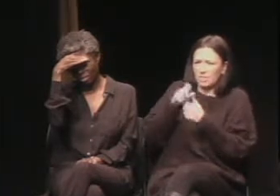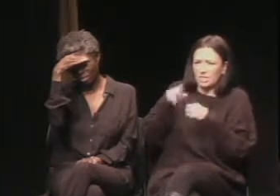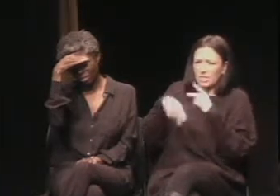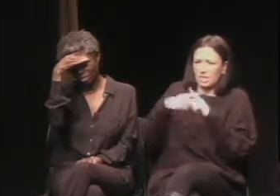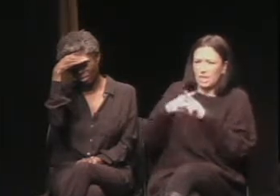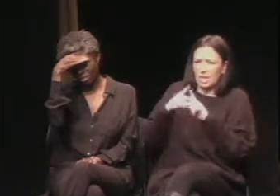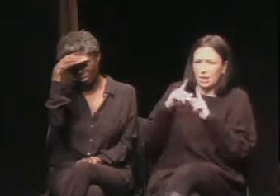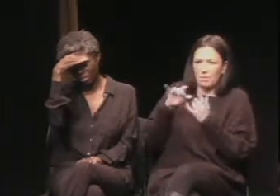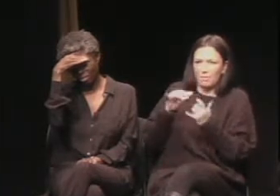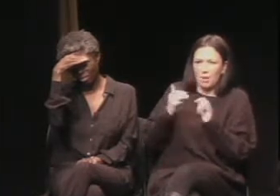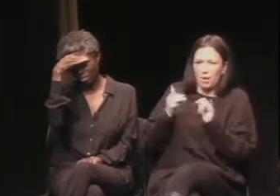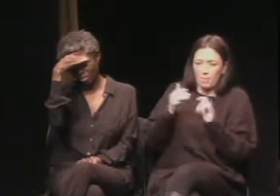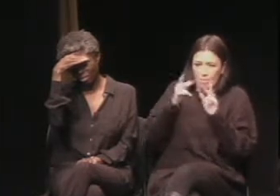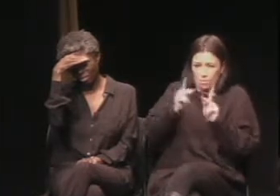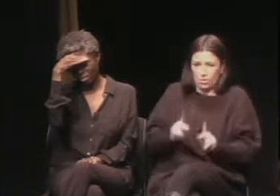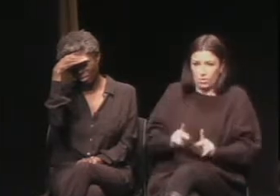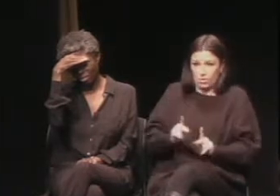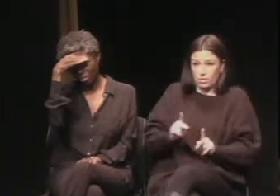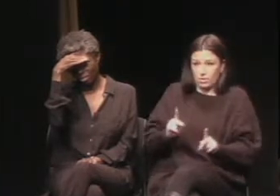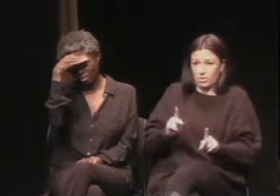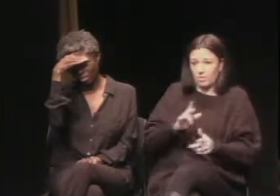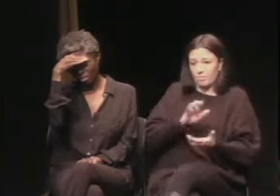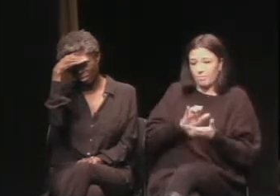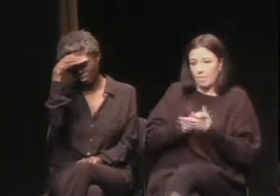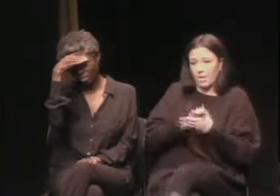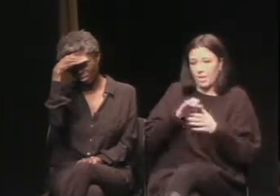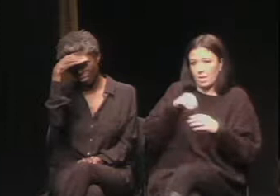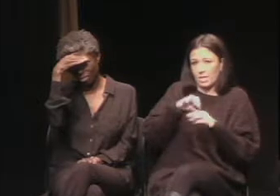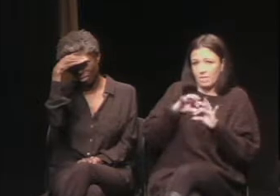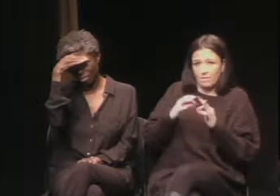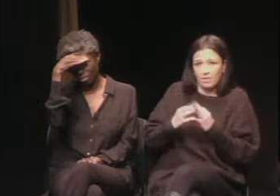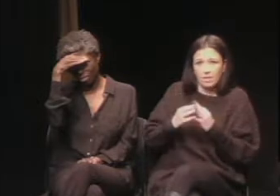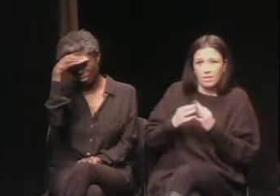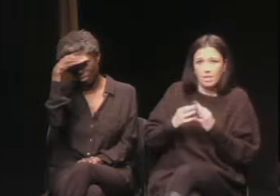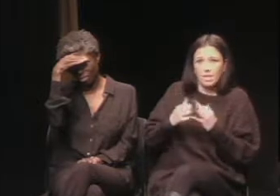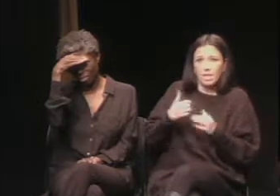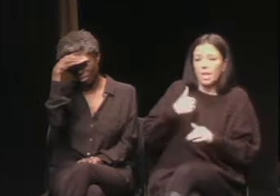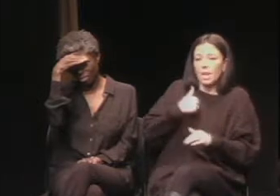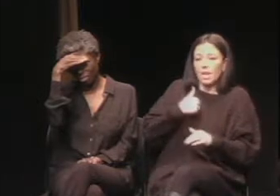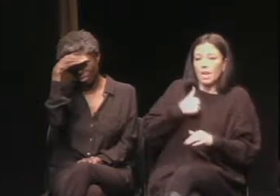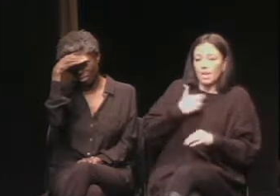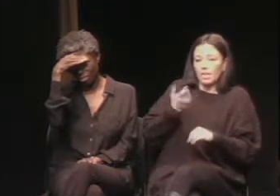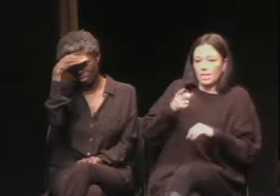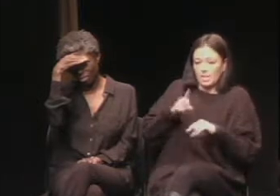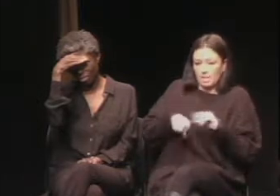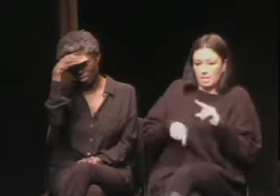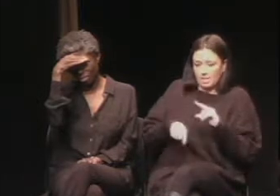party who unfortunately married into my family. And I can't